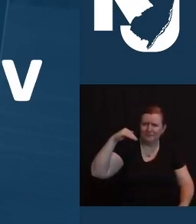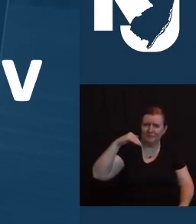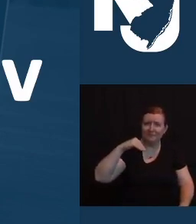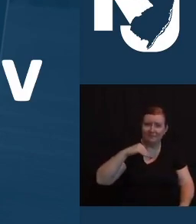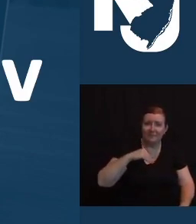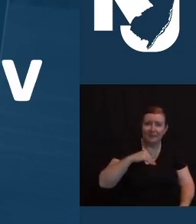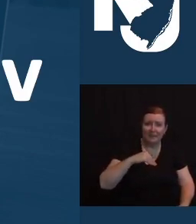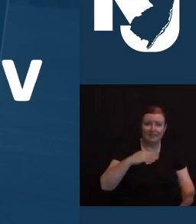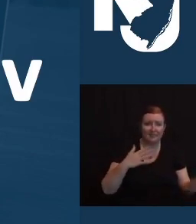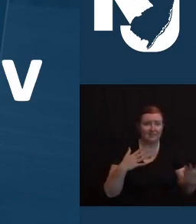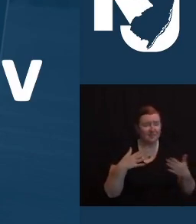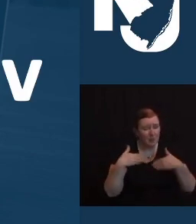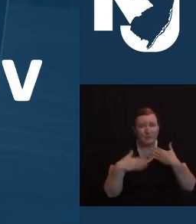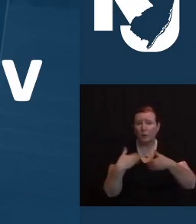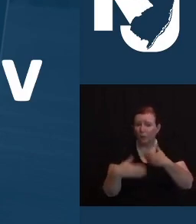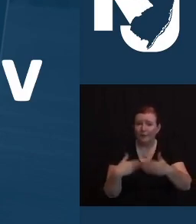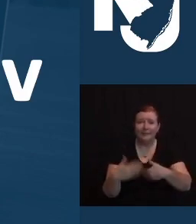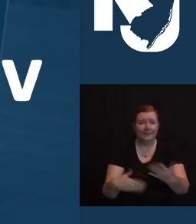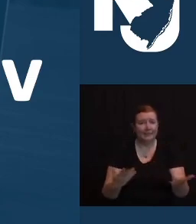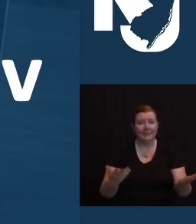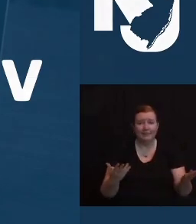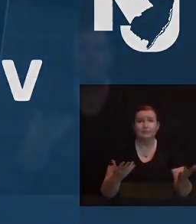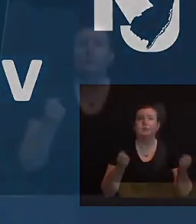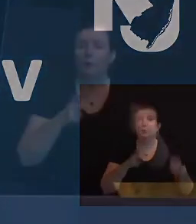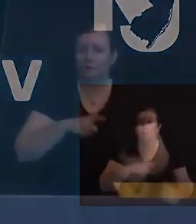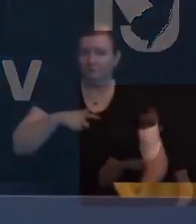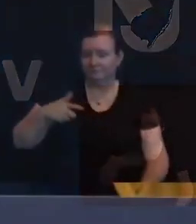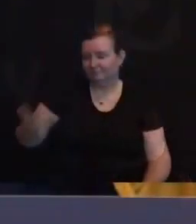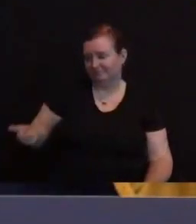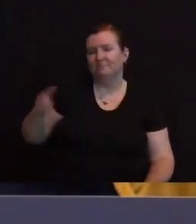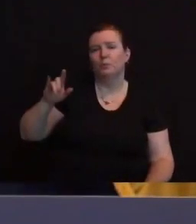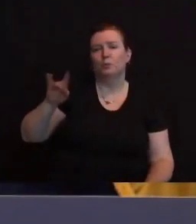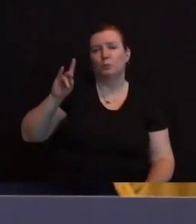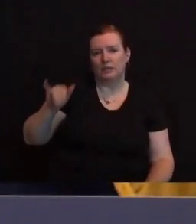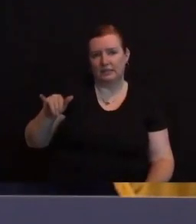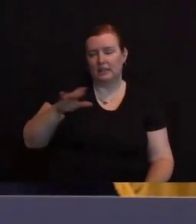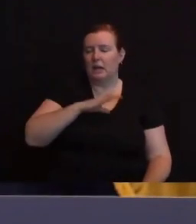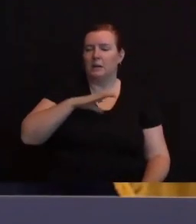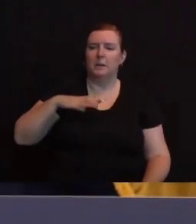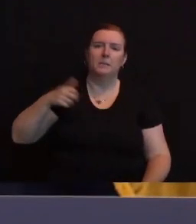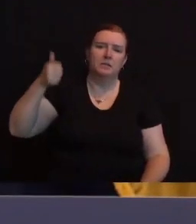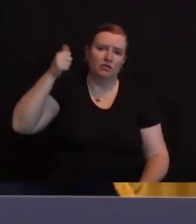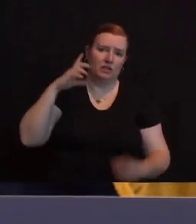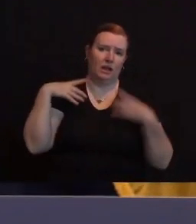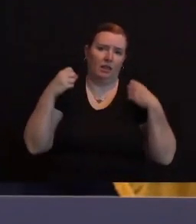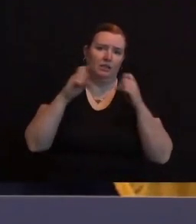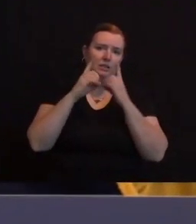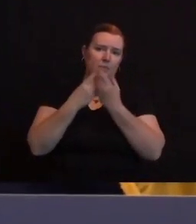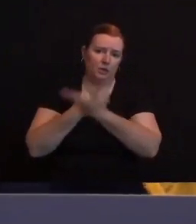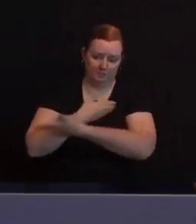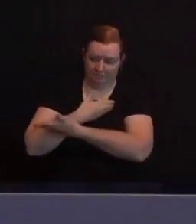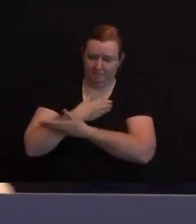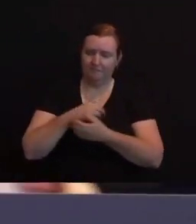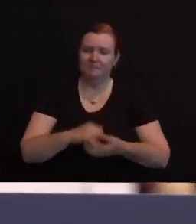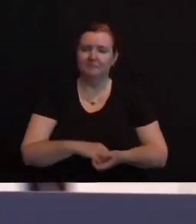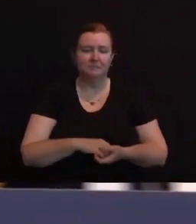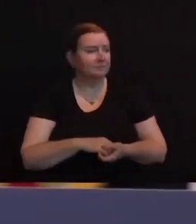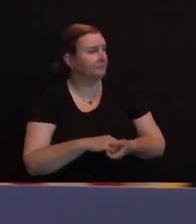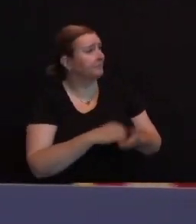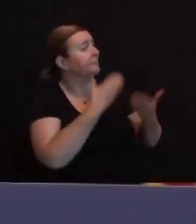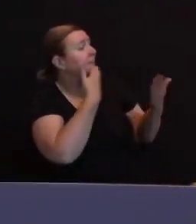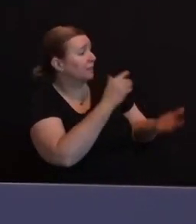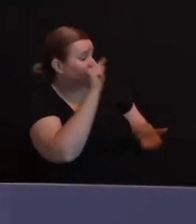With that, please help me welcome the woman who needs no introduction, the Commissioner of the Department of Health, Judy Persichelli. Thank you, Governor,